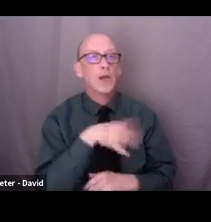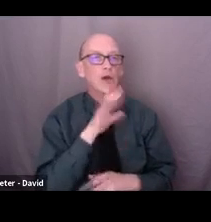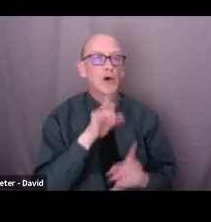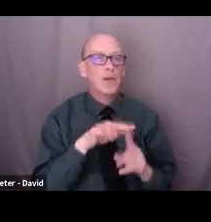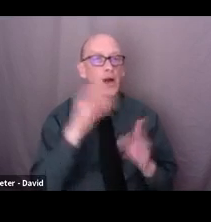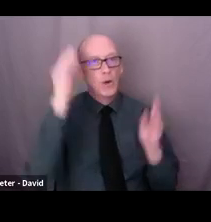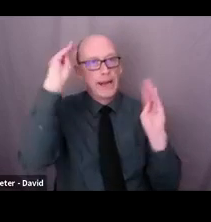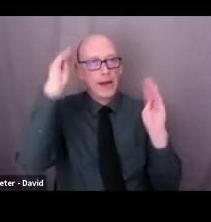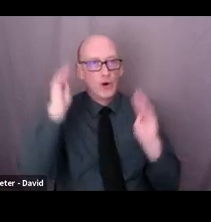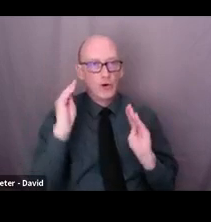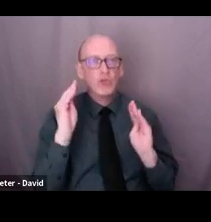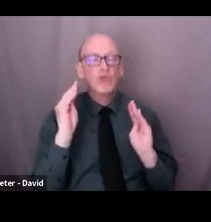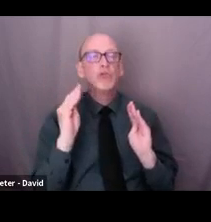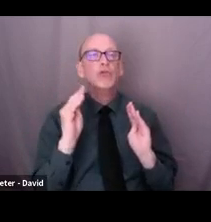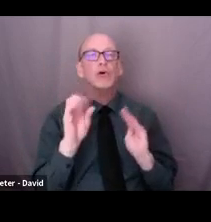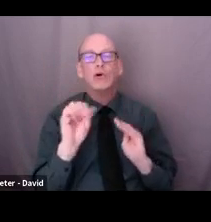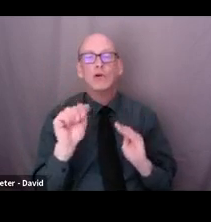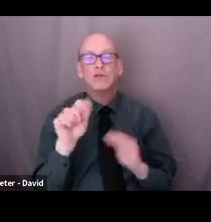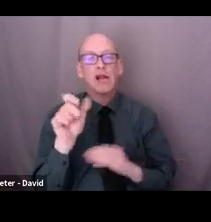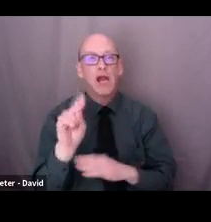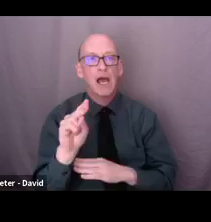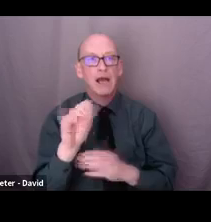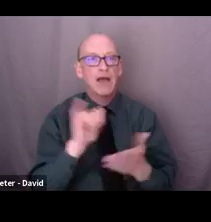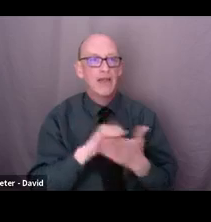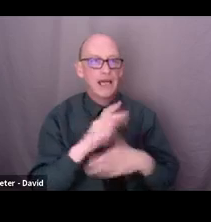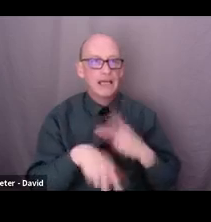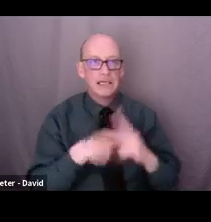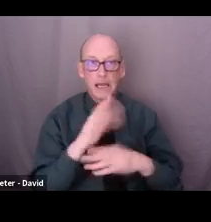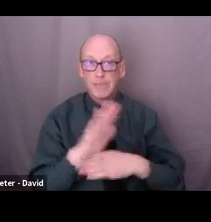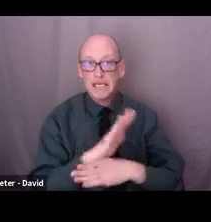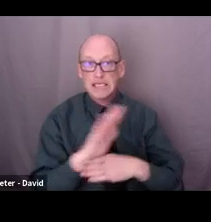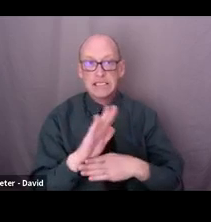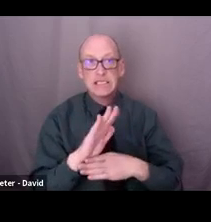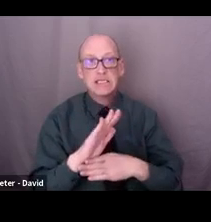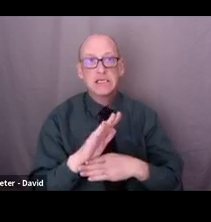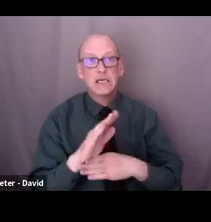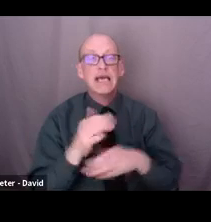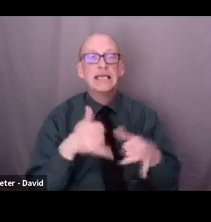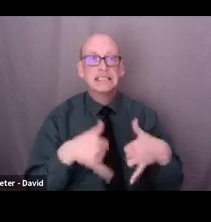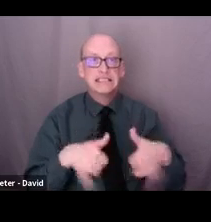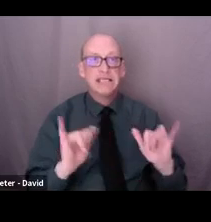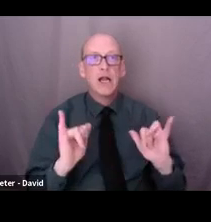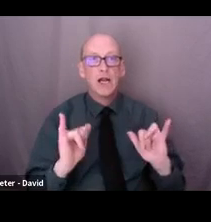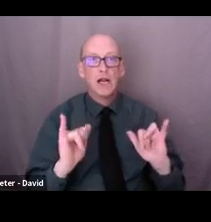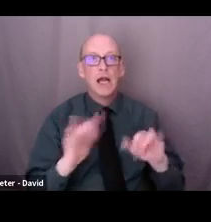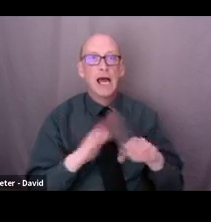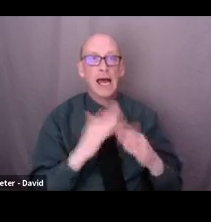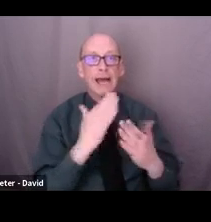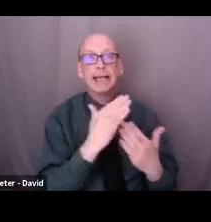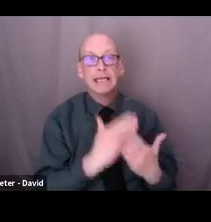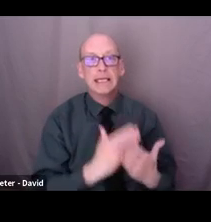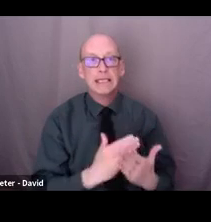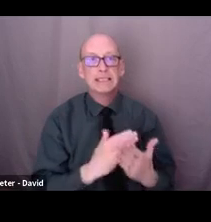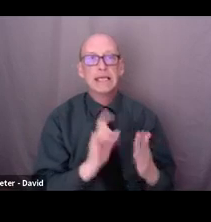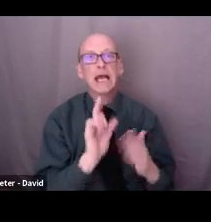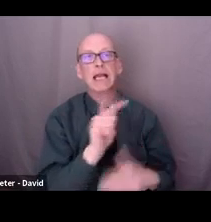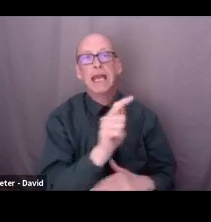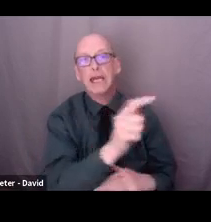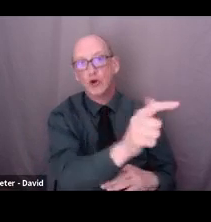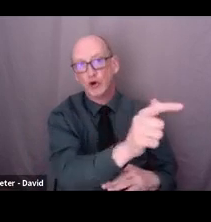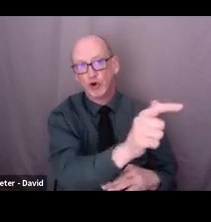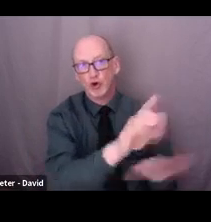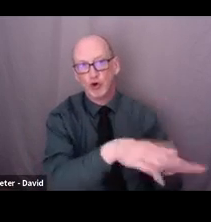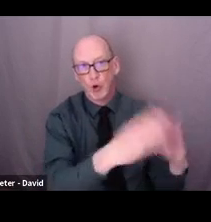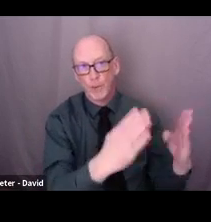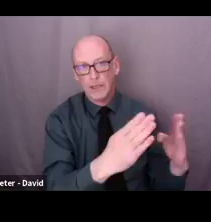salons, those entities are still going to be on a list further down the line. I